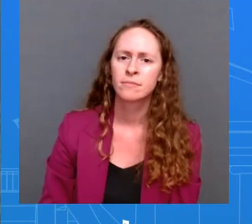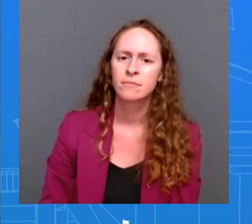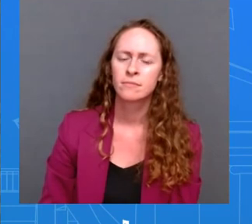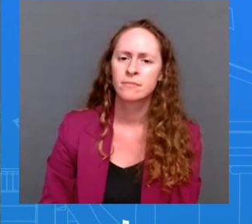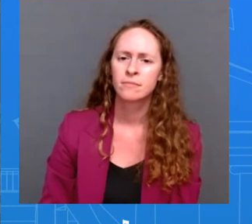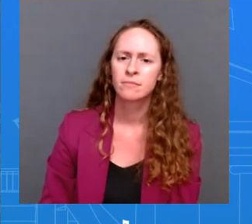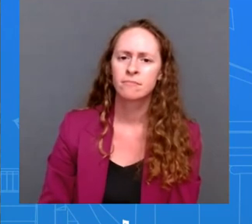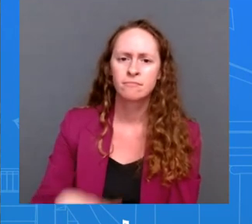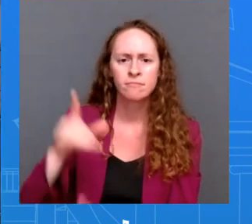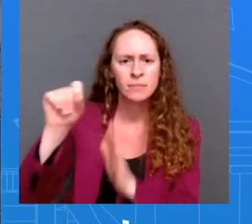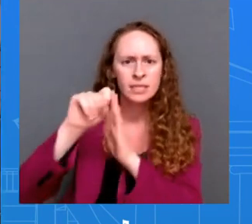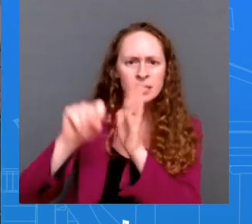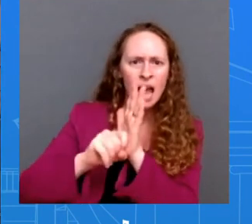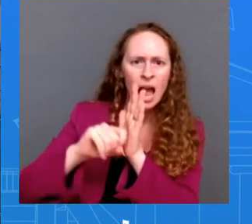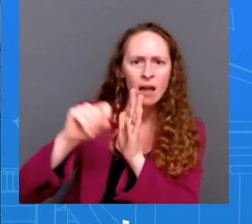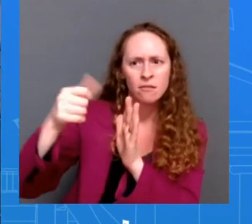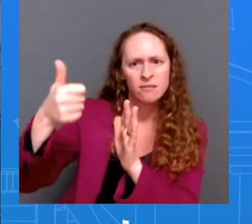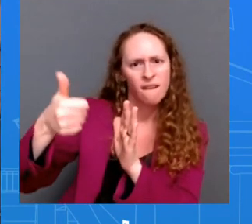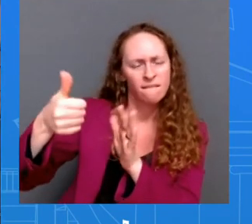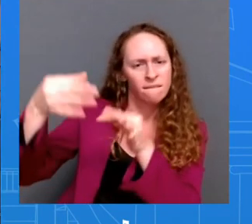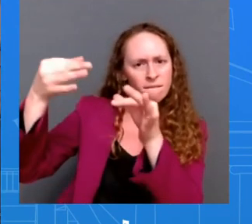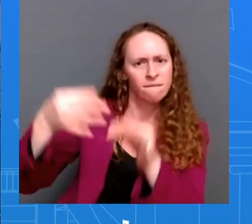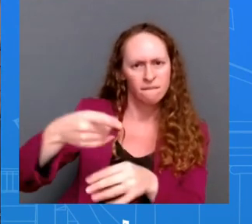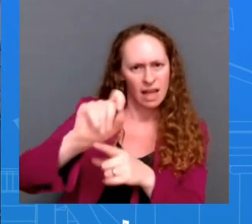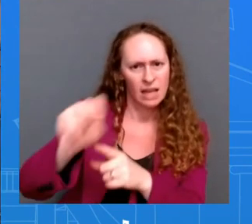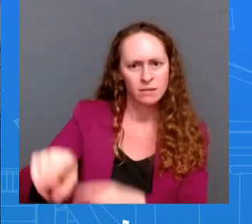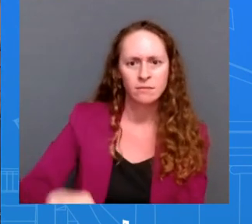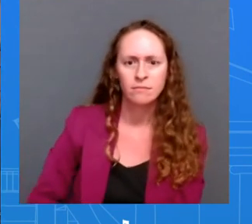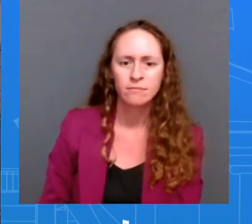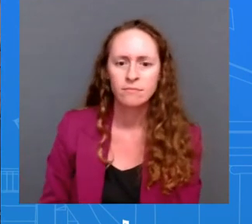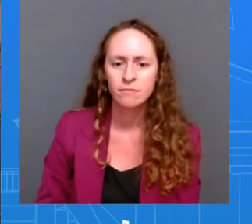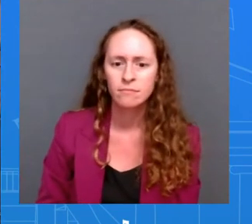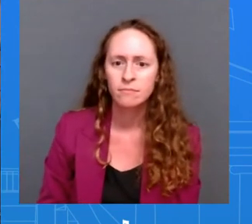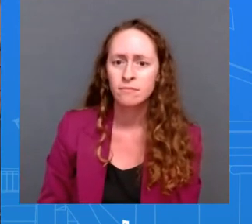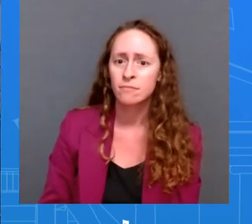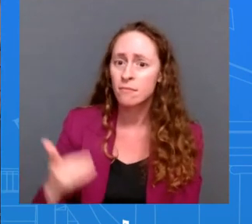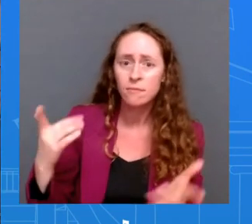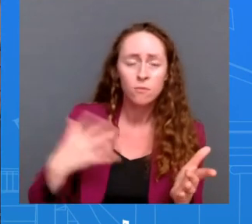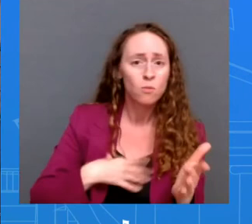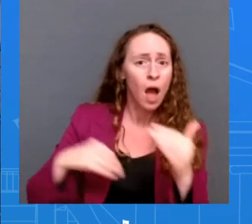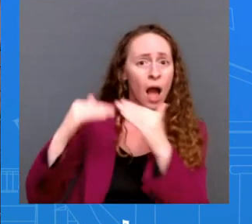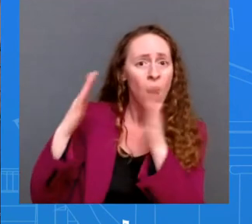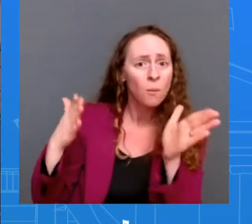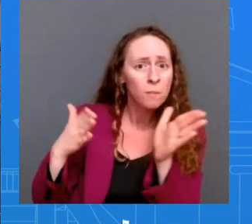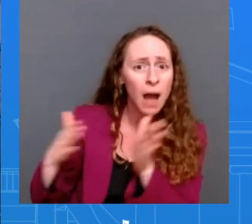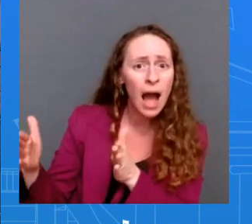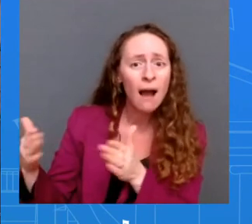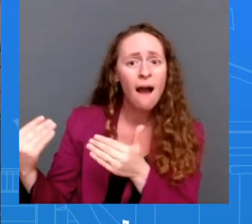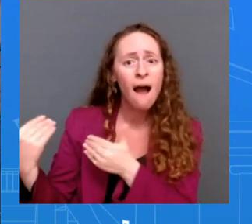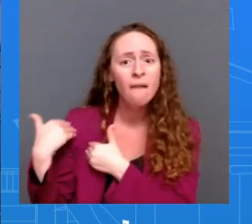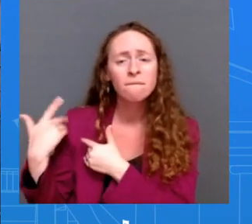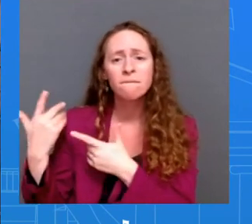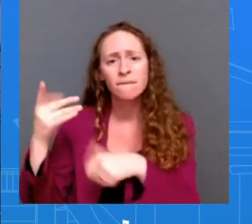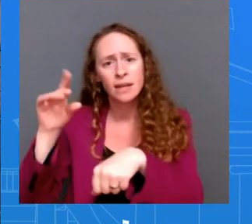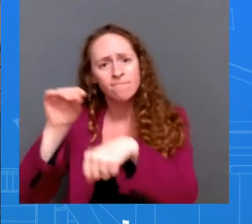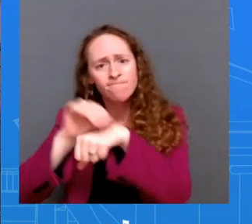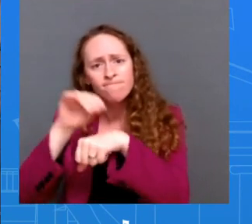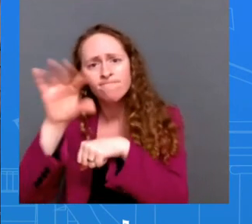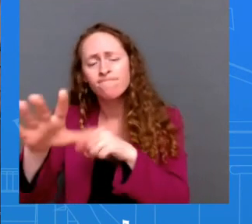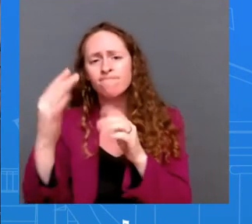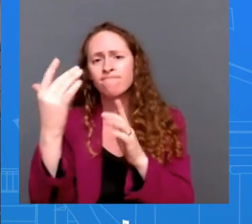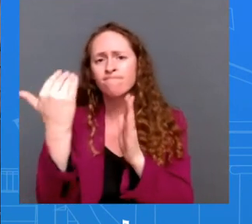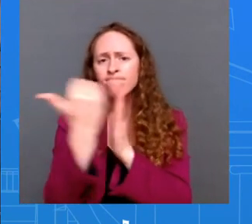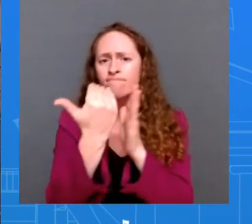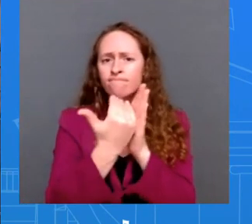emergency. Is there any plan from the White House or any guidelines that would possibly come down looking forward